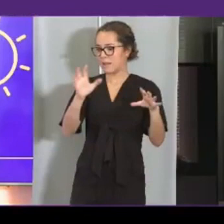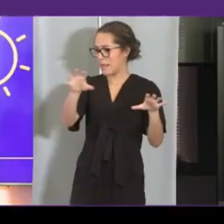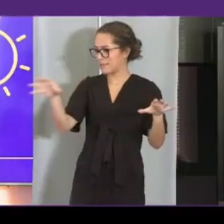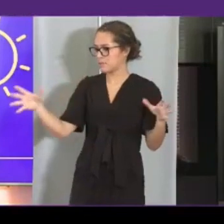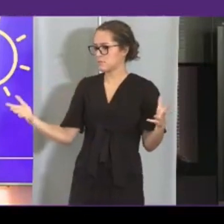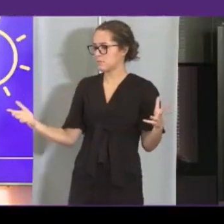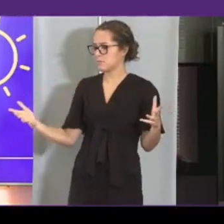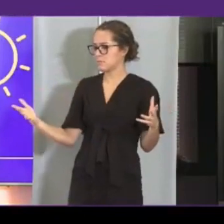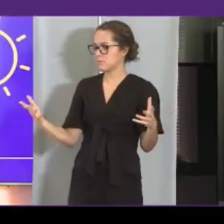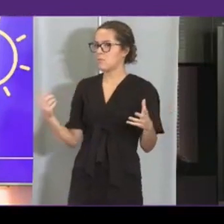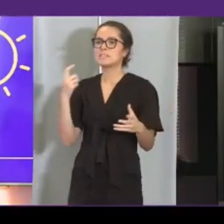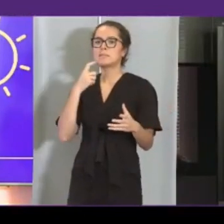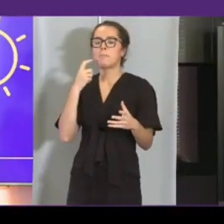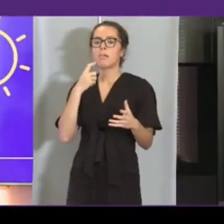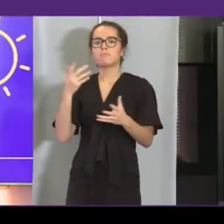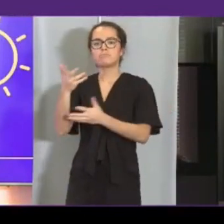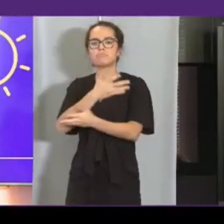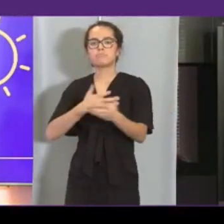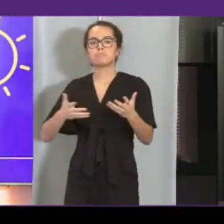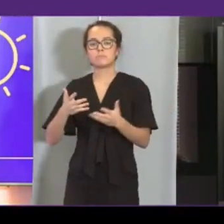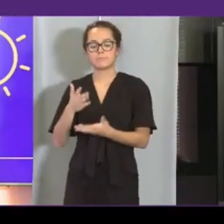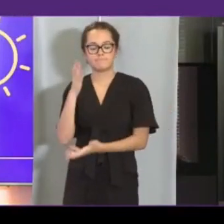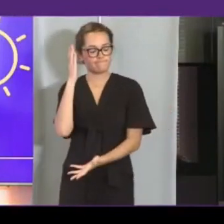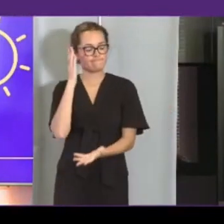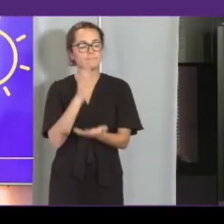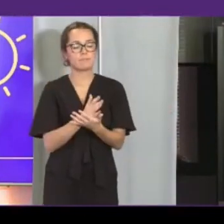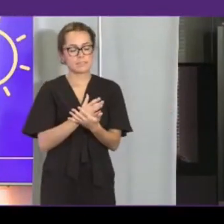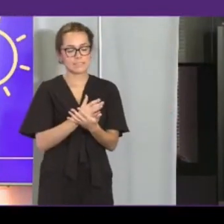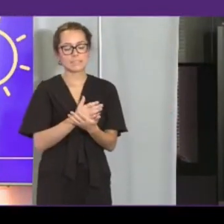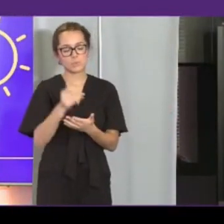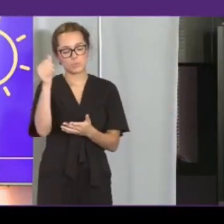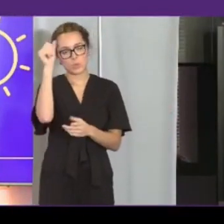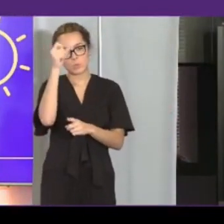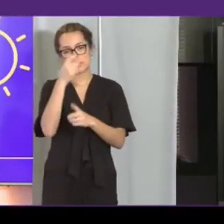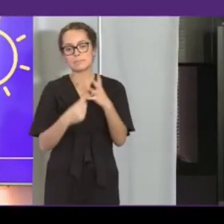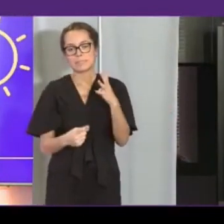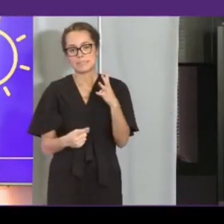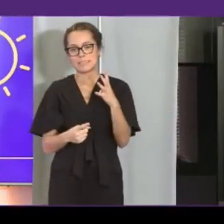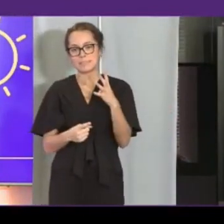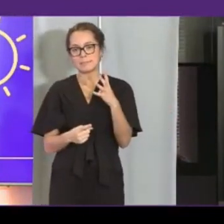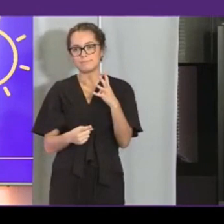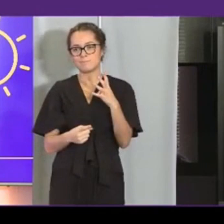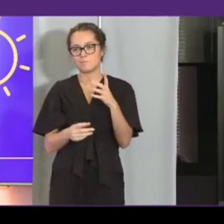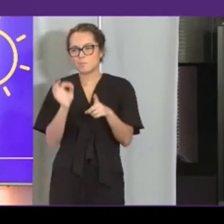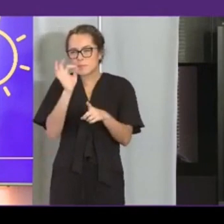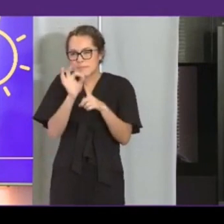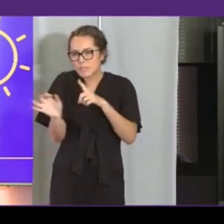Yeah, definitely. And we know disability, again, particularly across